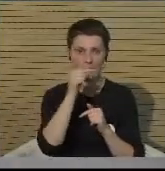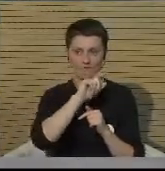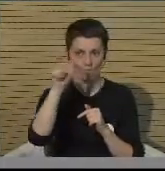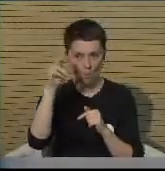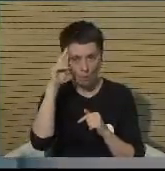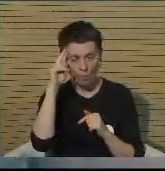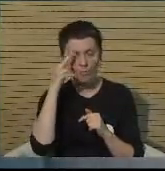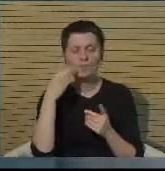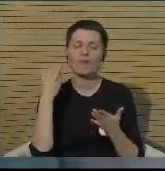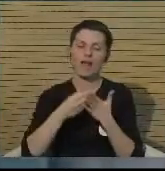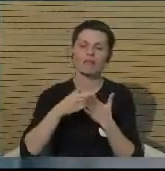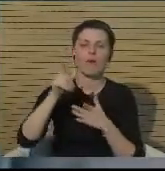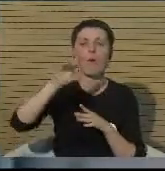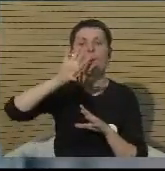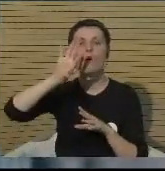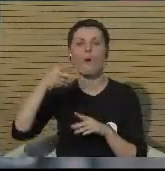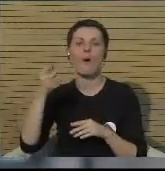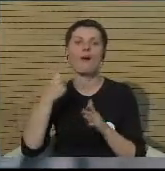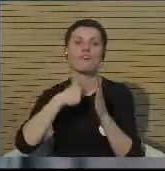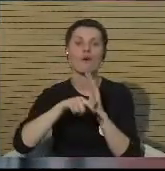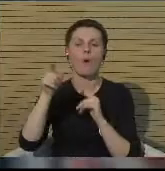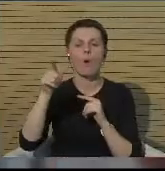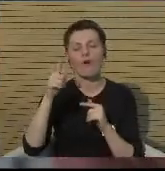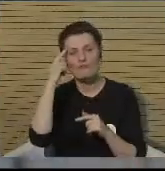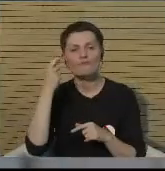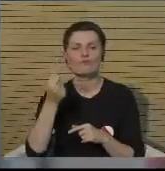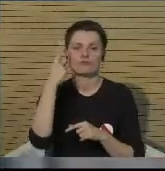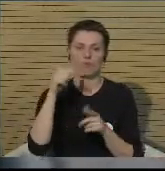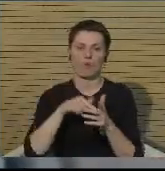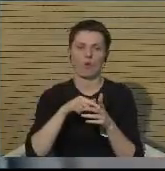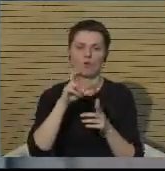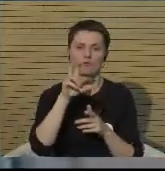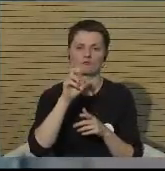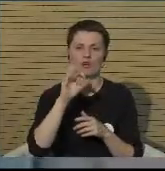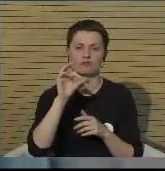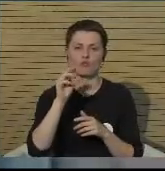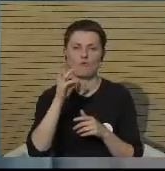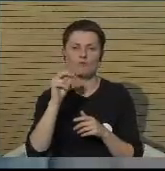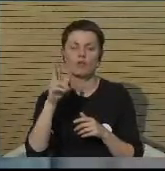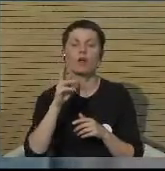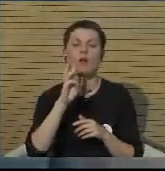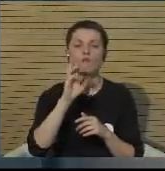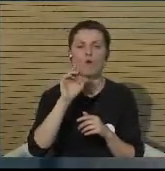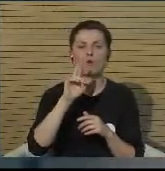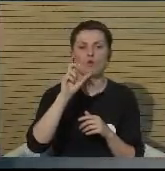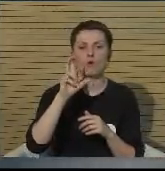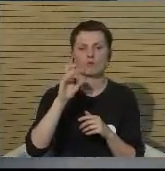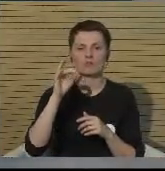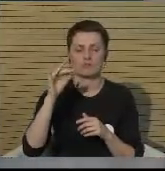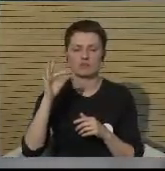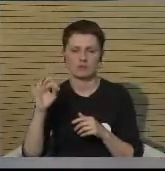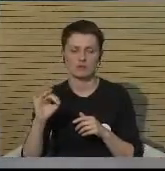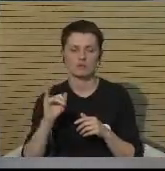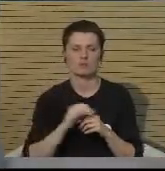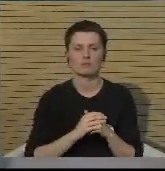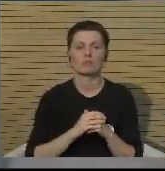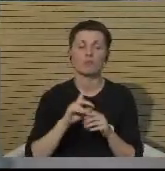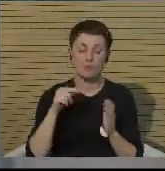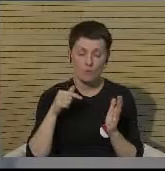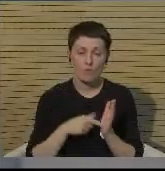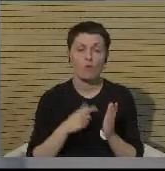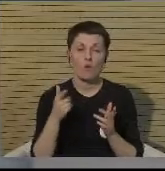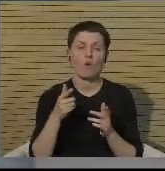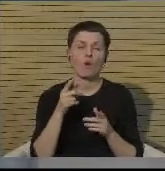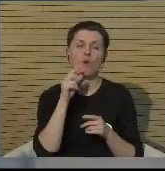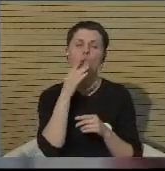people, should not understand the non-common, the super-ordinary ones, they invented vorokhti as a